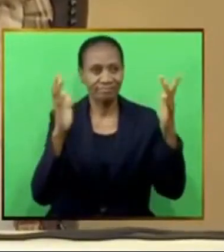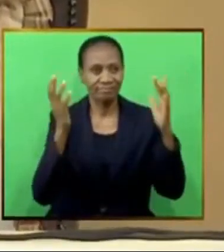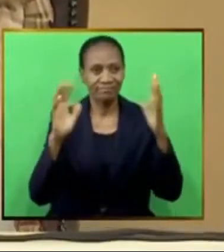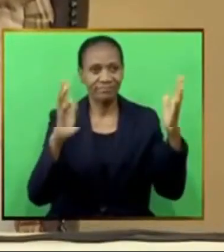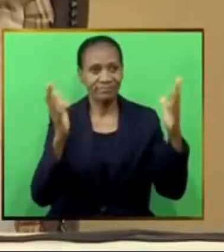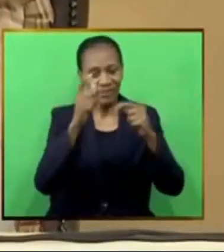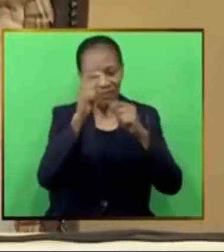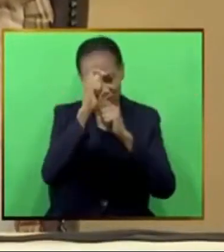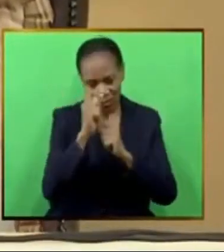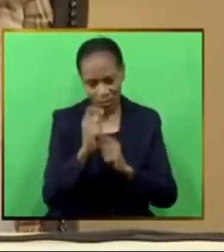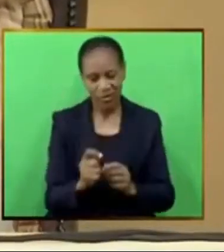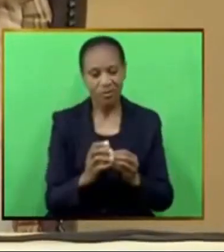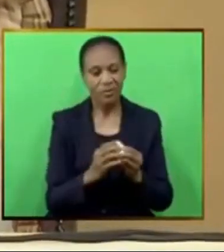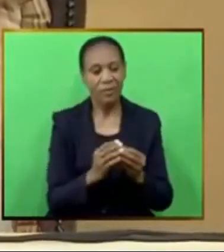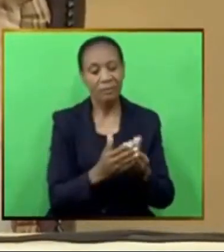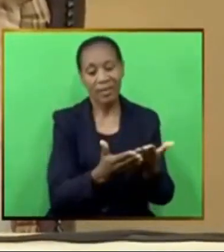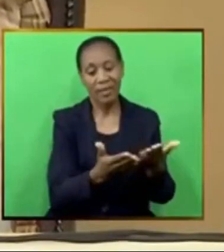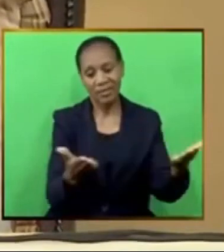Honorable members,